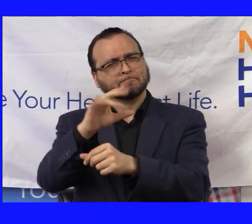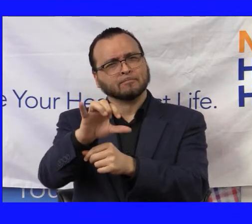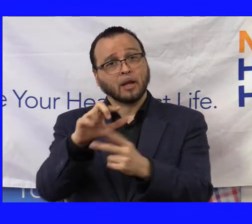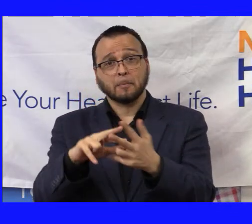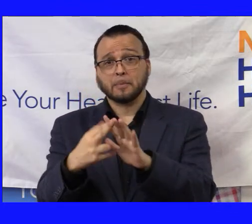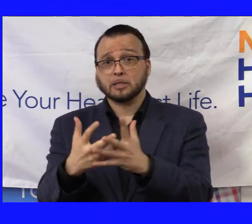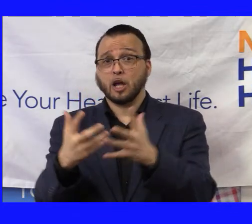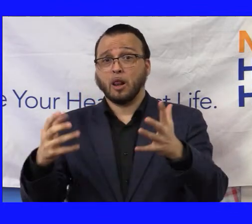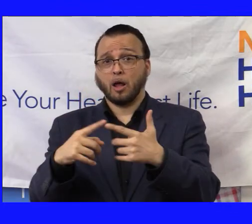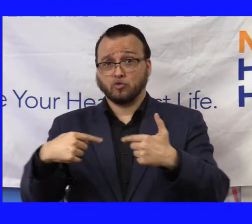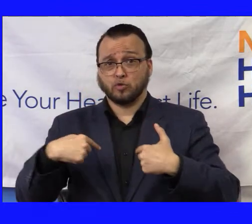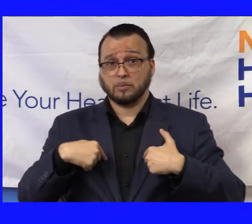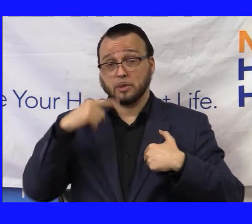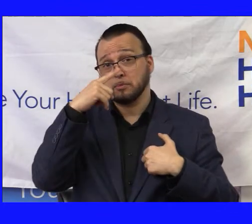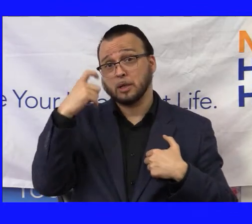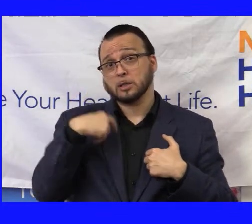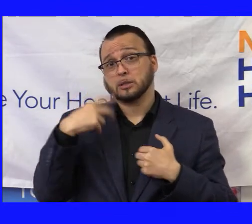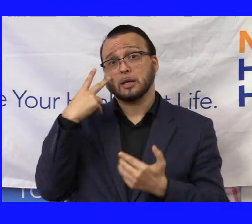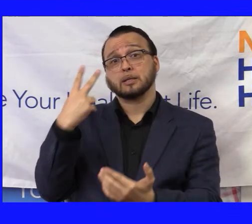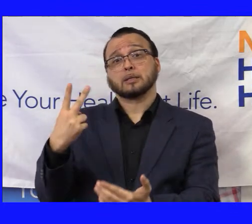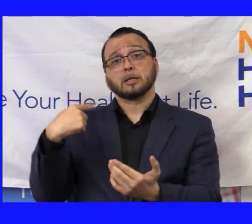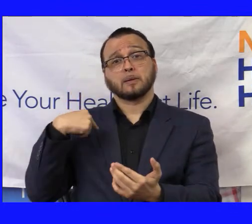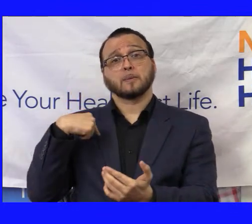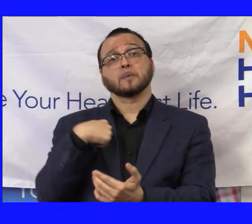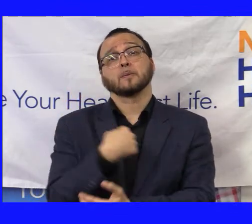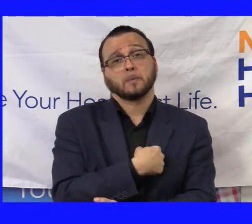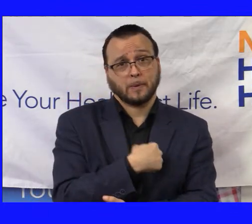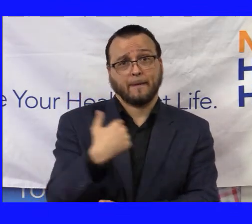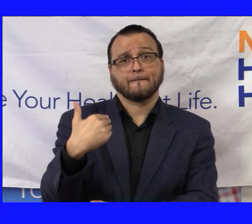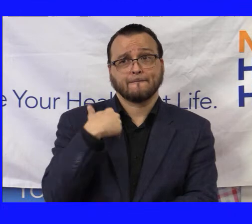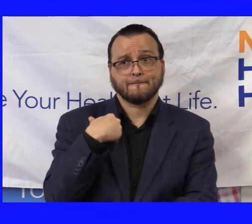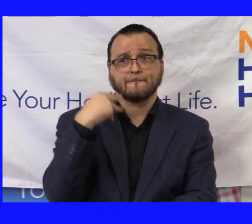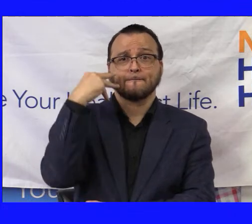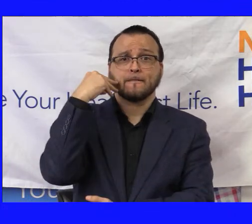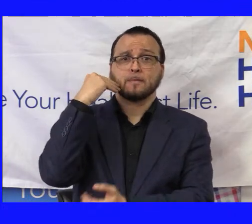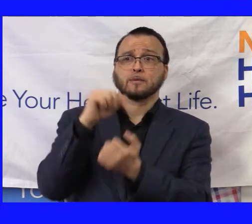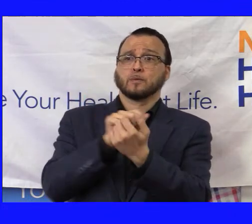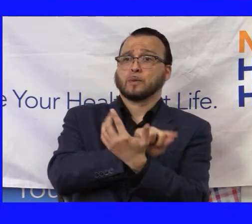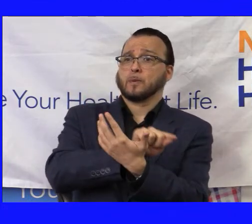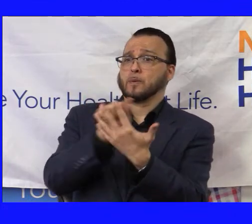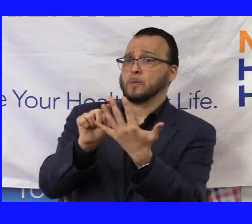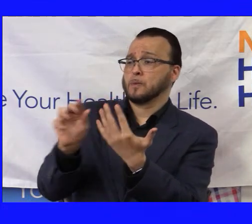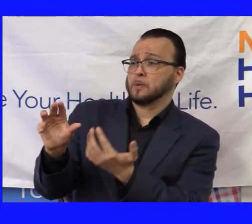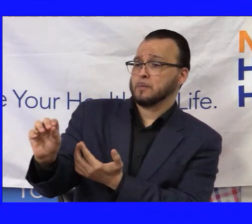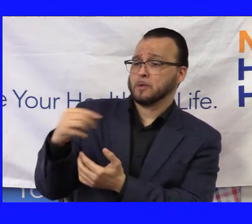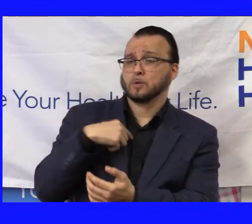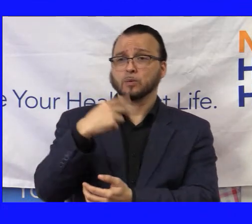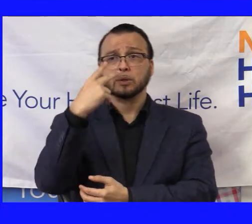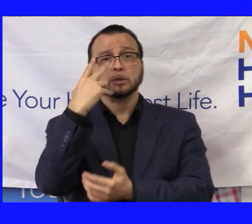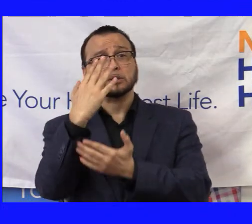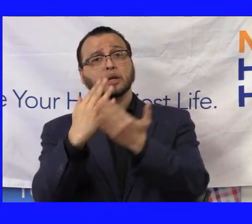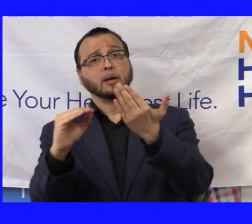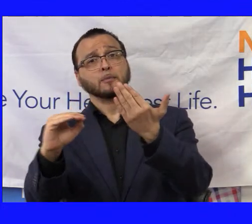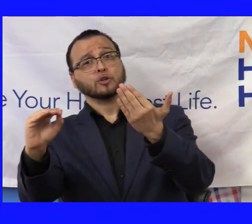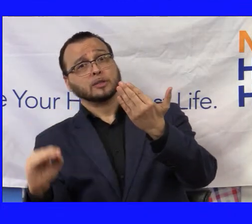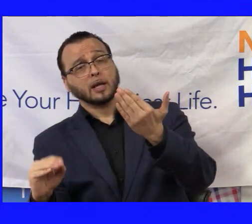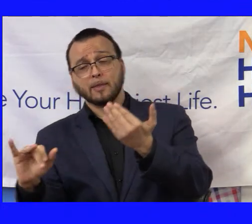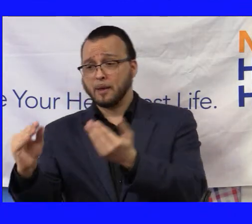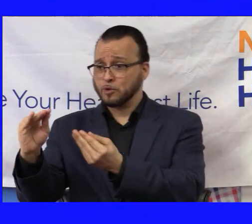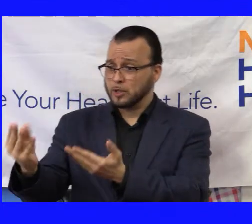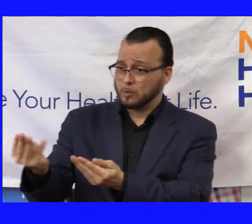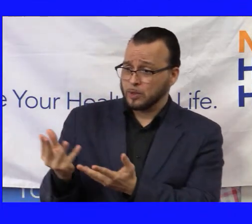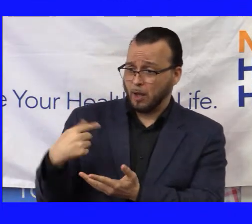me because I can see that means that we have experience with these companies. We see the certain percentages that tell us,